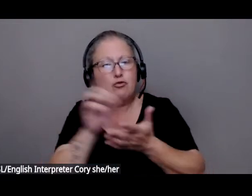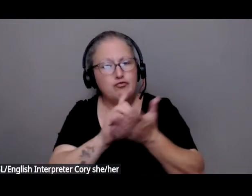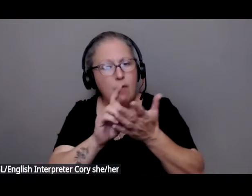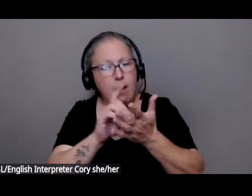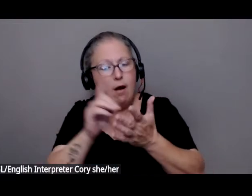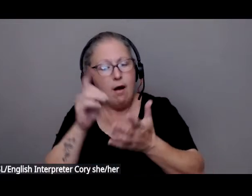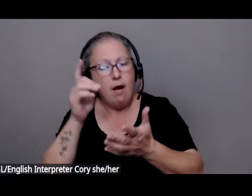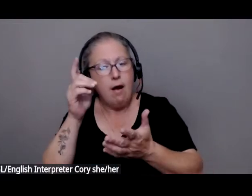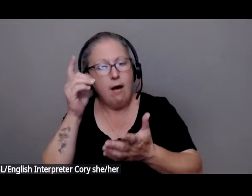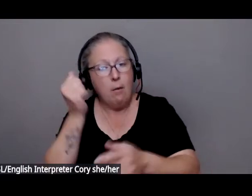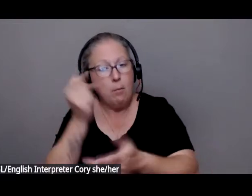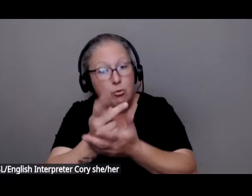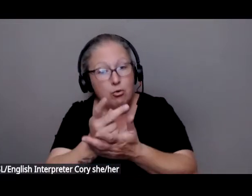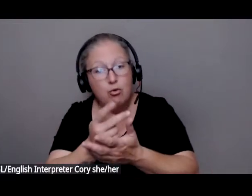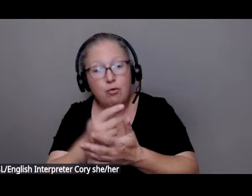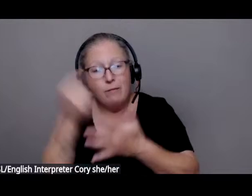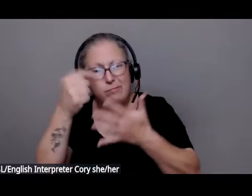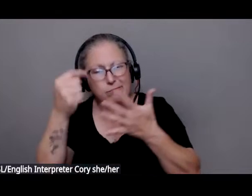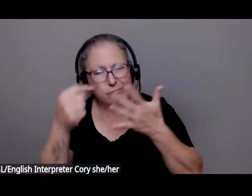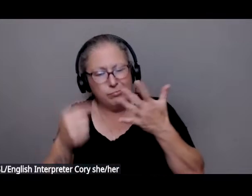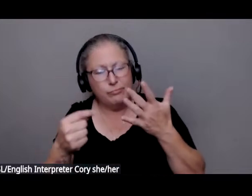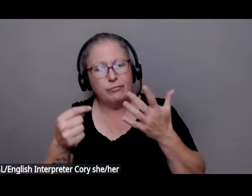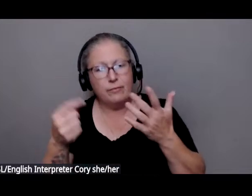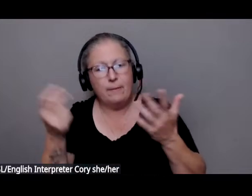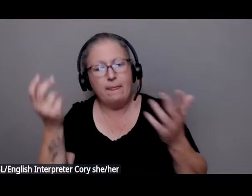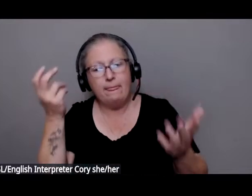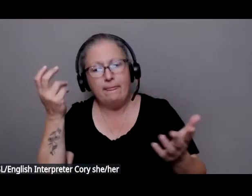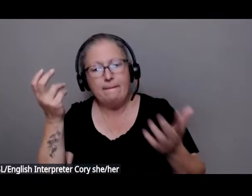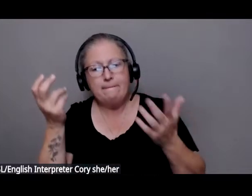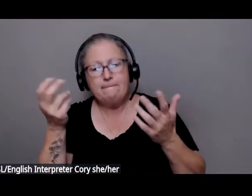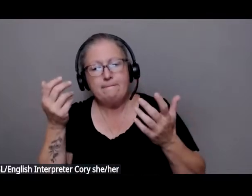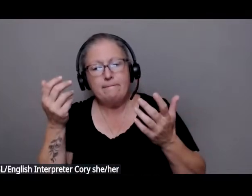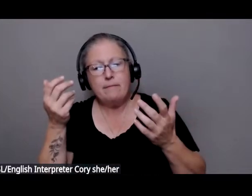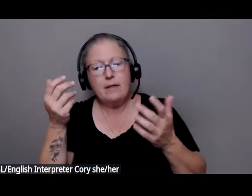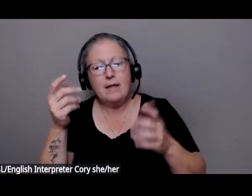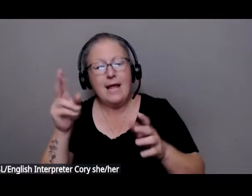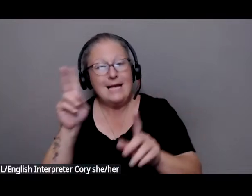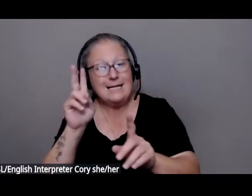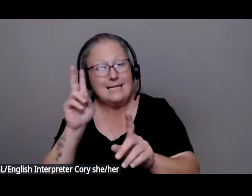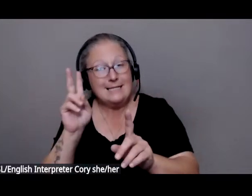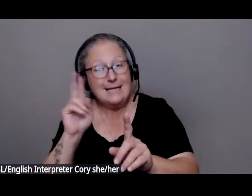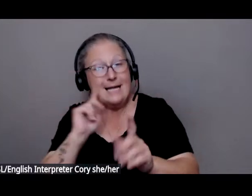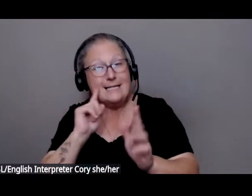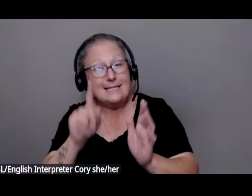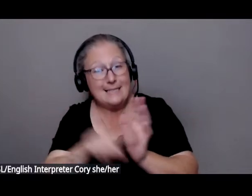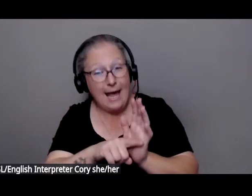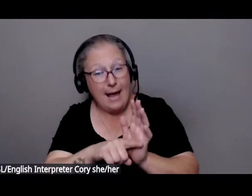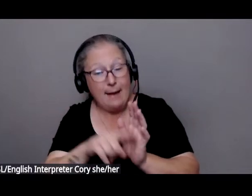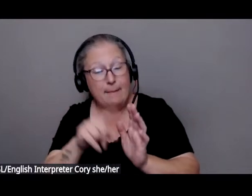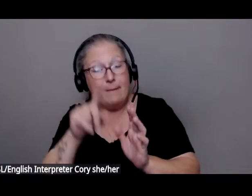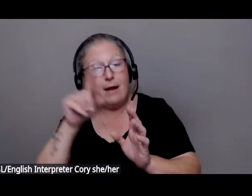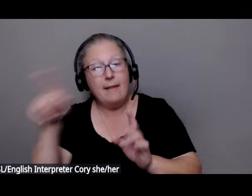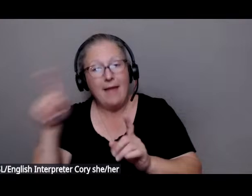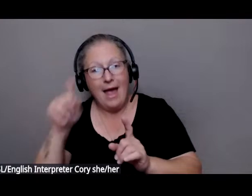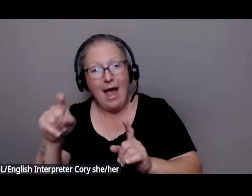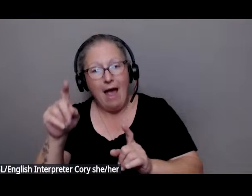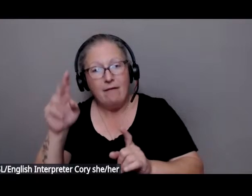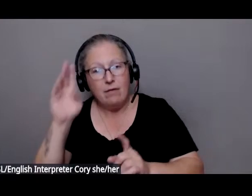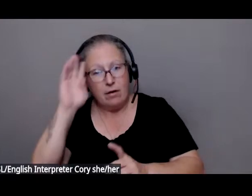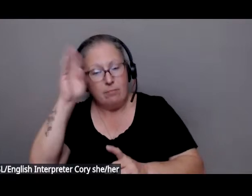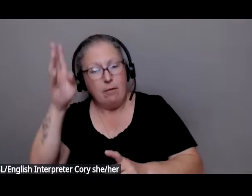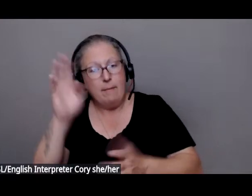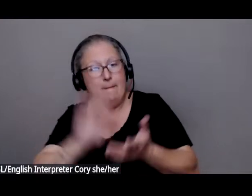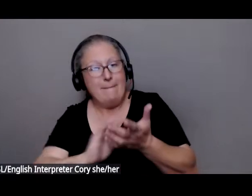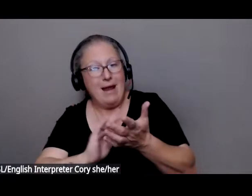approved, all this stuff. And they have a assignment where they have to come up with a medical technology, like